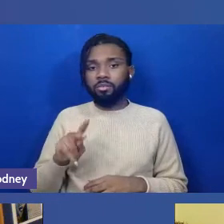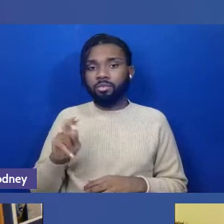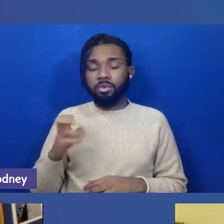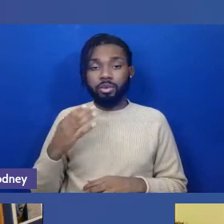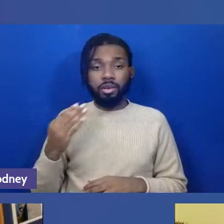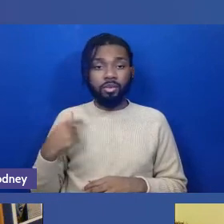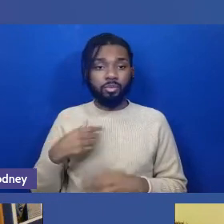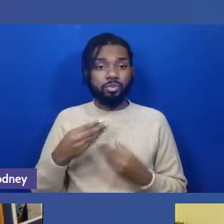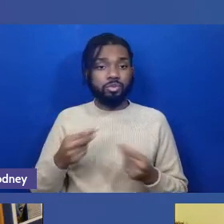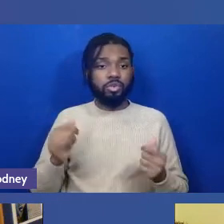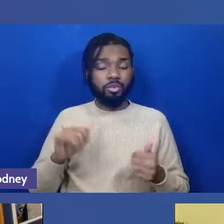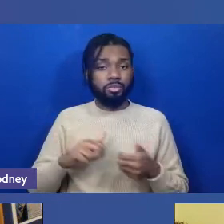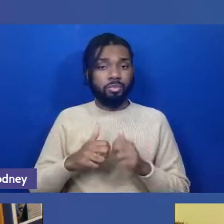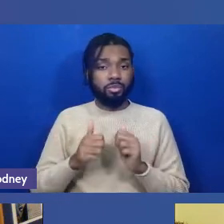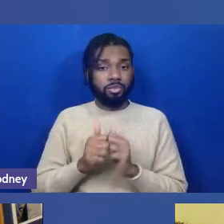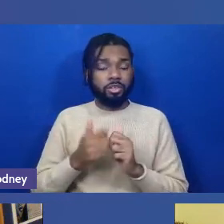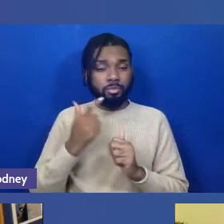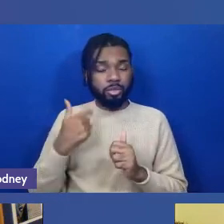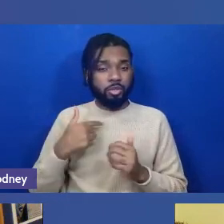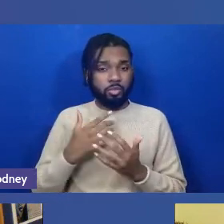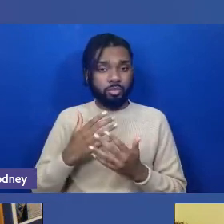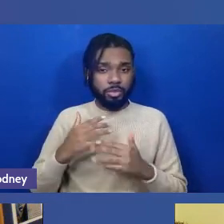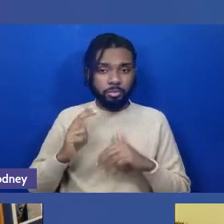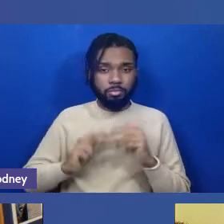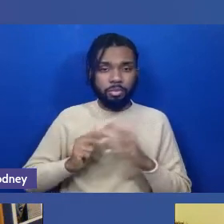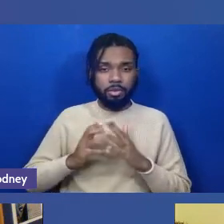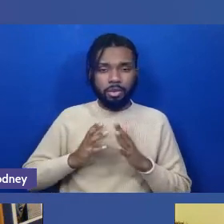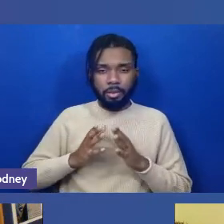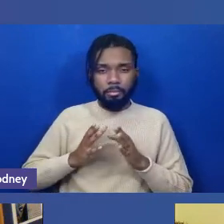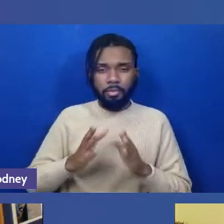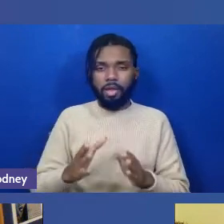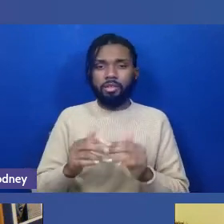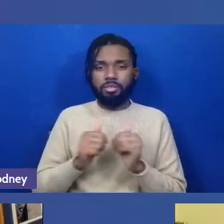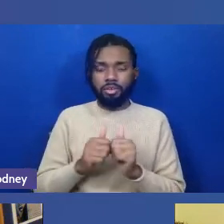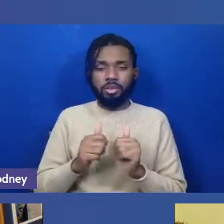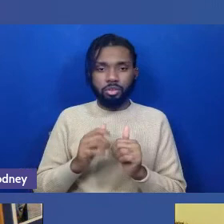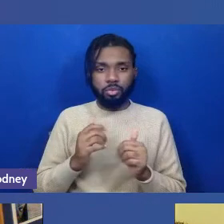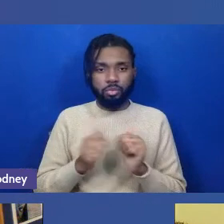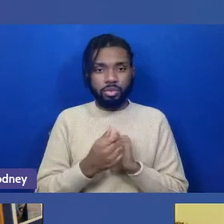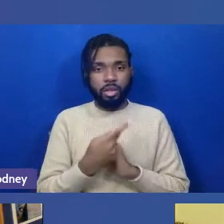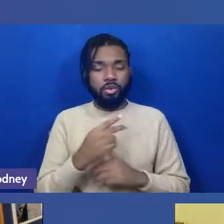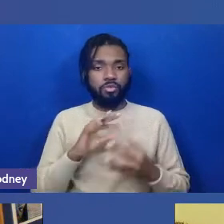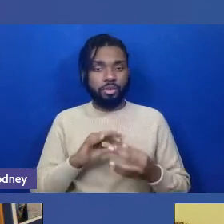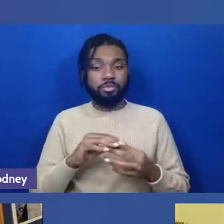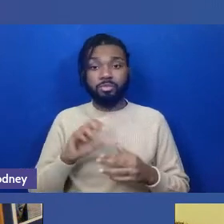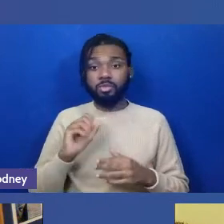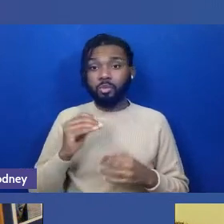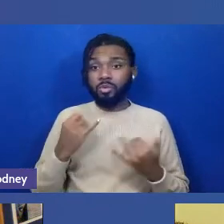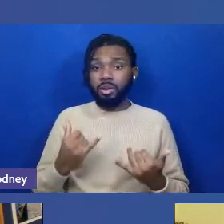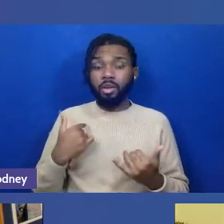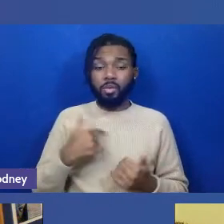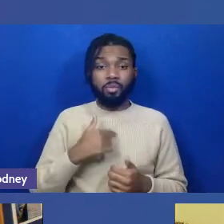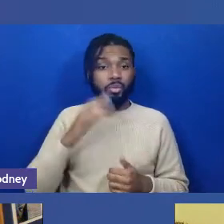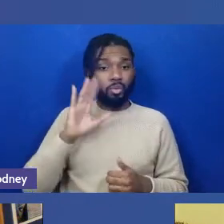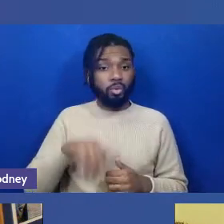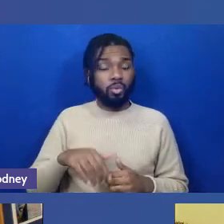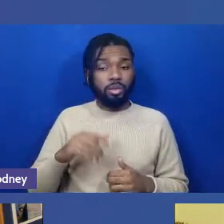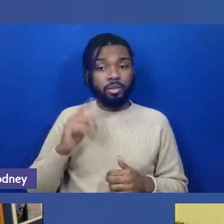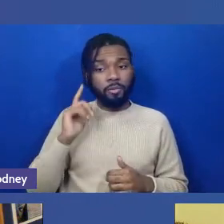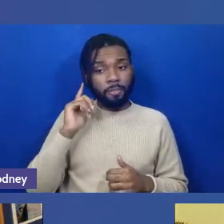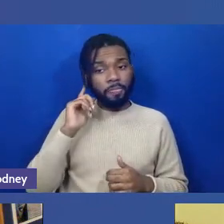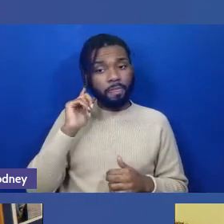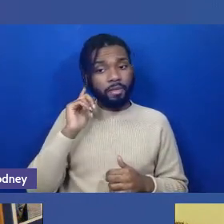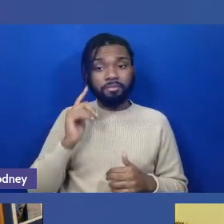that pathway, right? It's like building a pathway in your brain. We built that pathway in our relationship. So now we know that even if we have